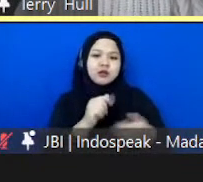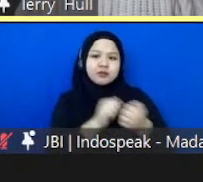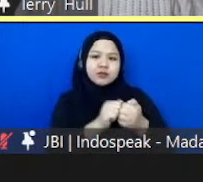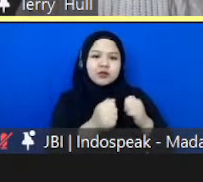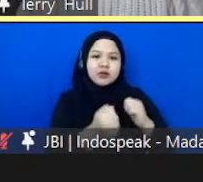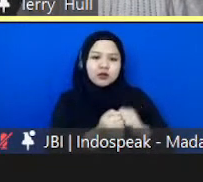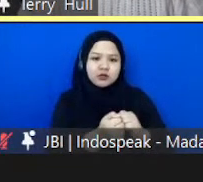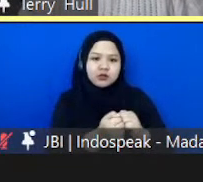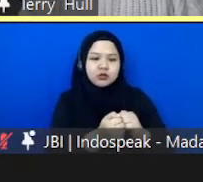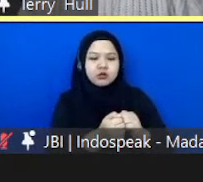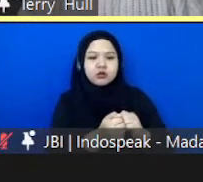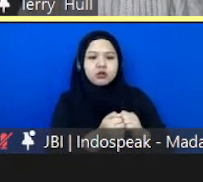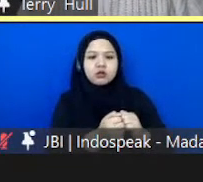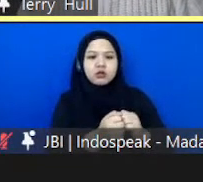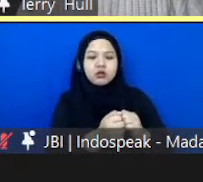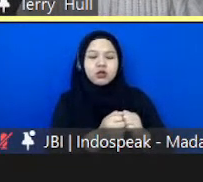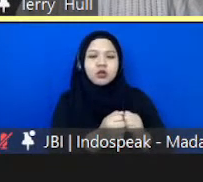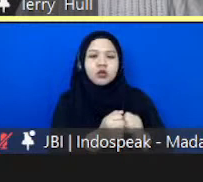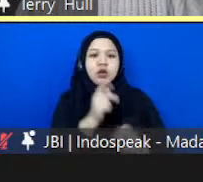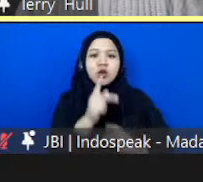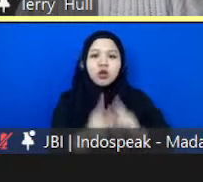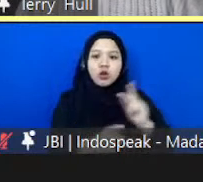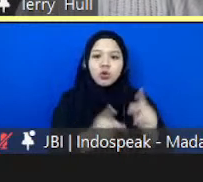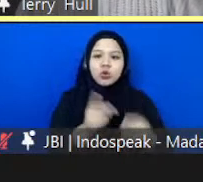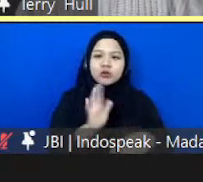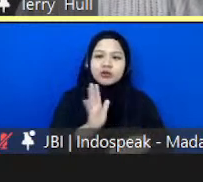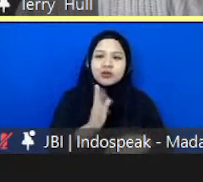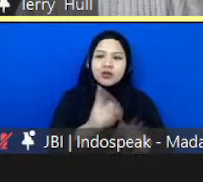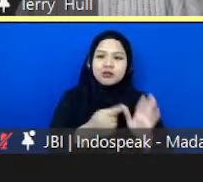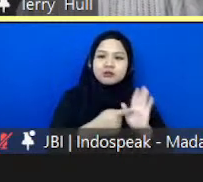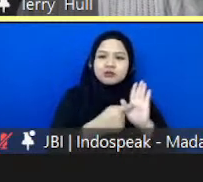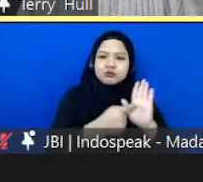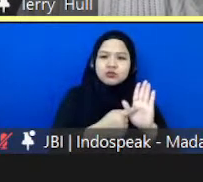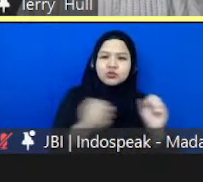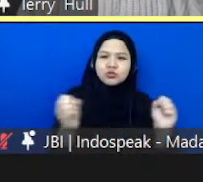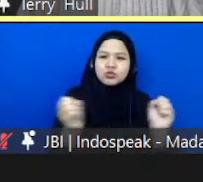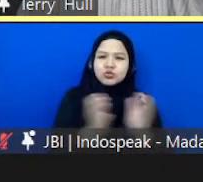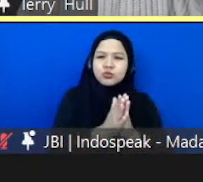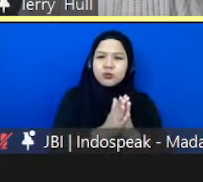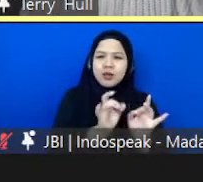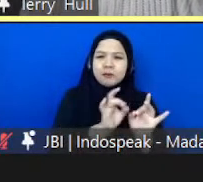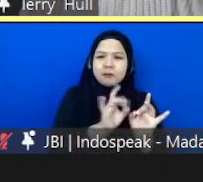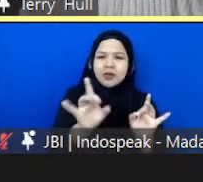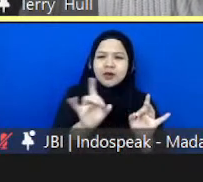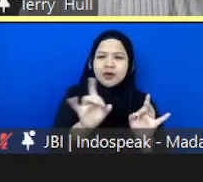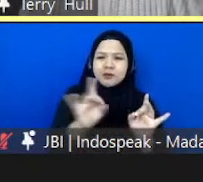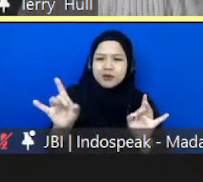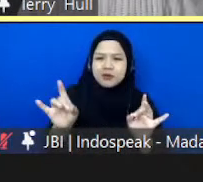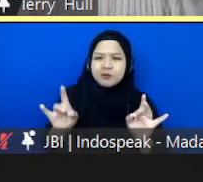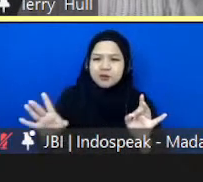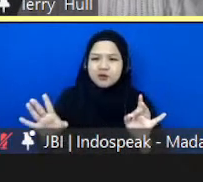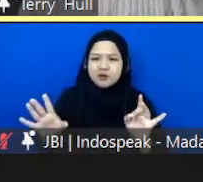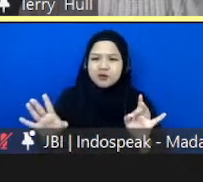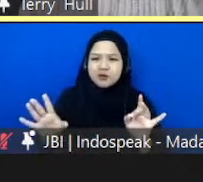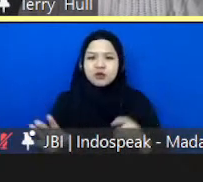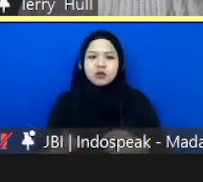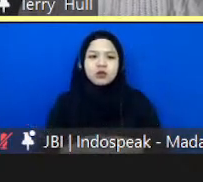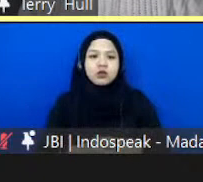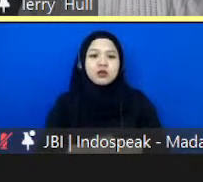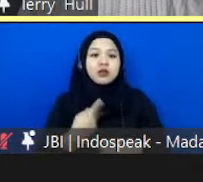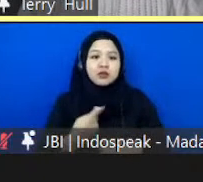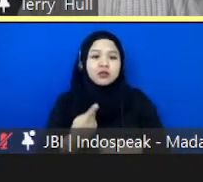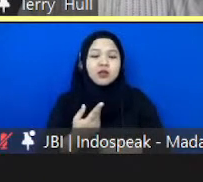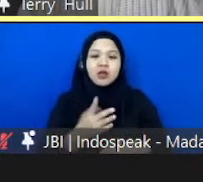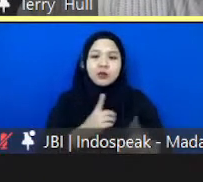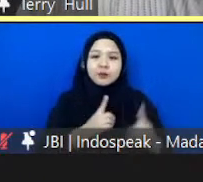not reflect the same numbers. And for this reason, later we'll be talking about